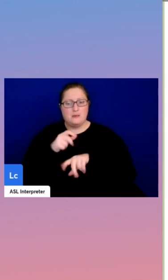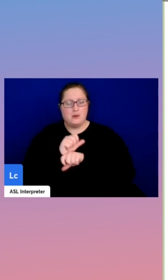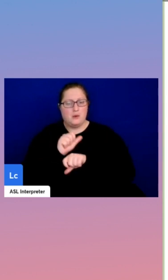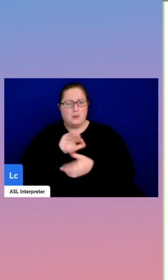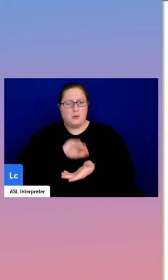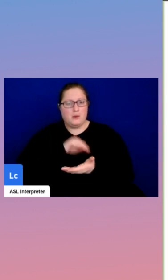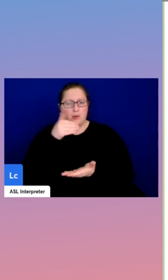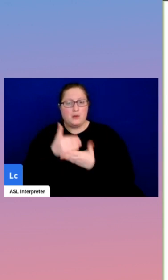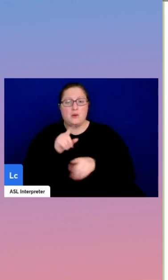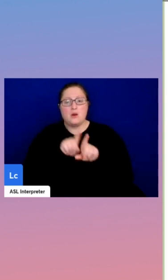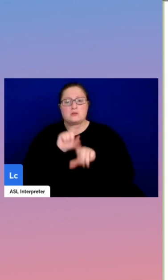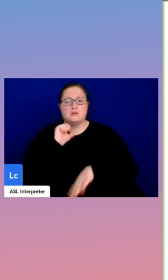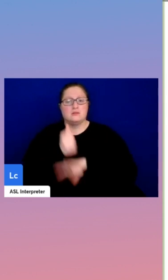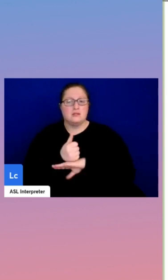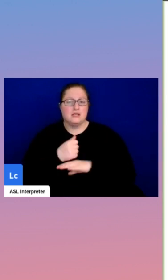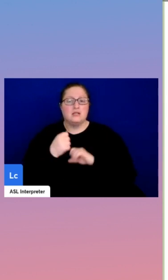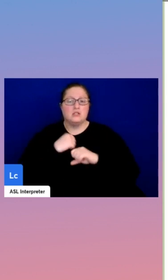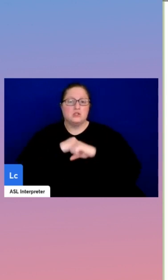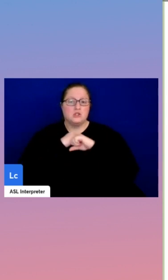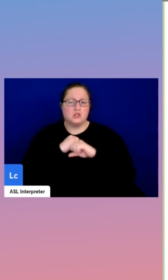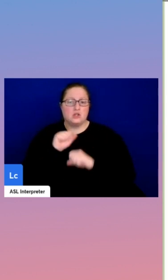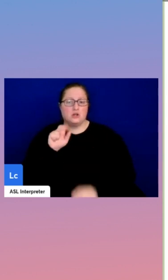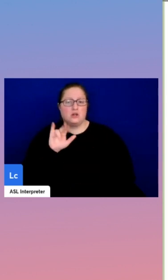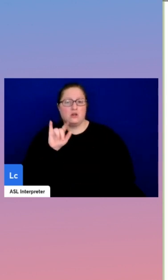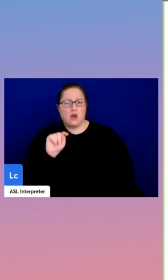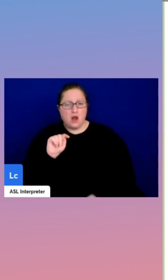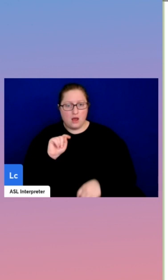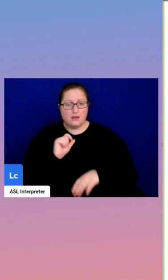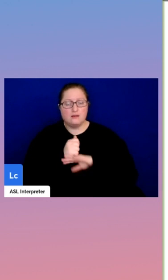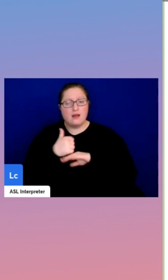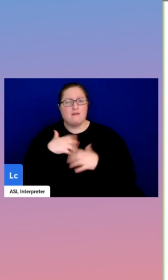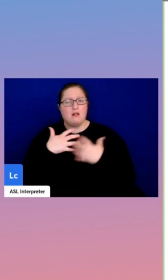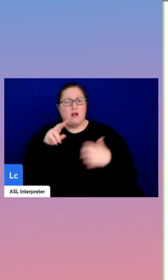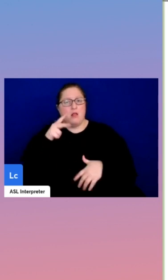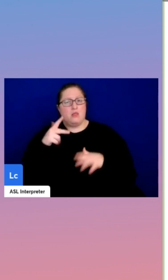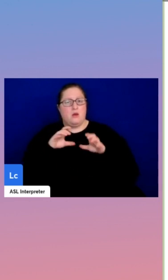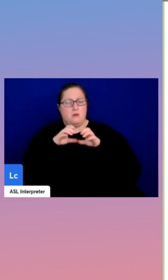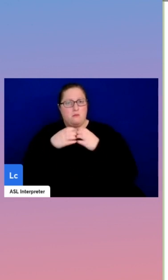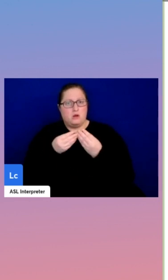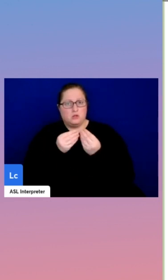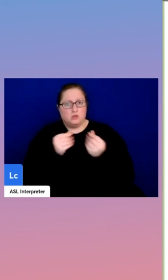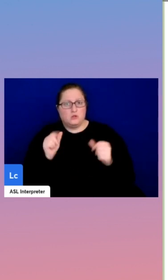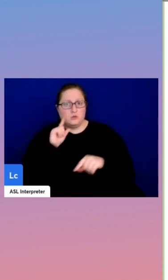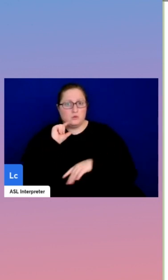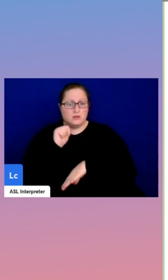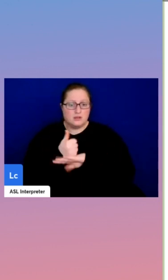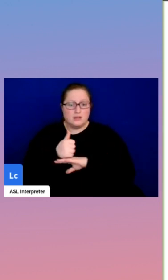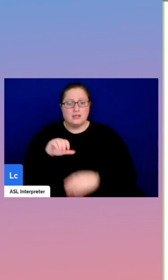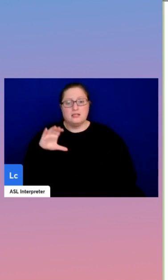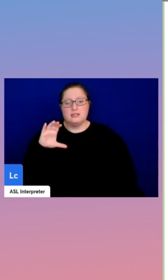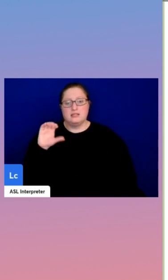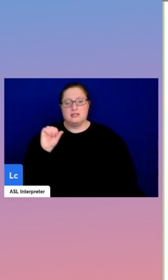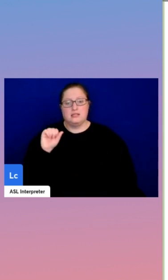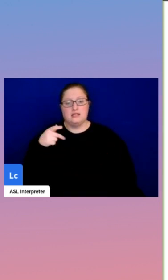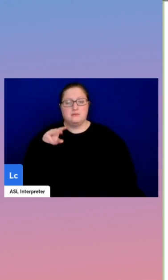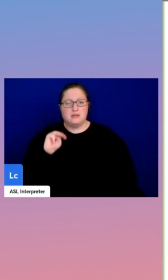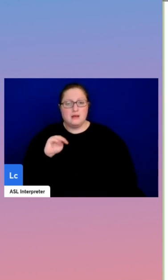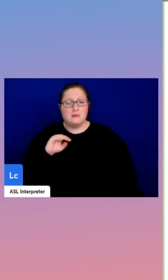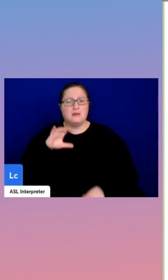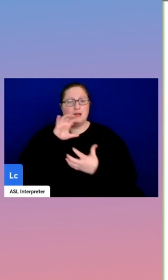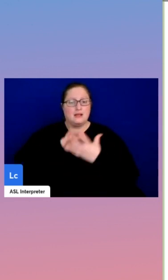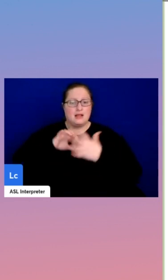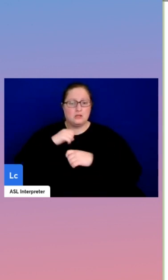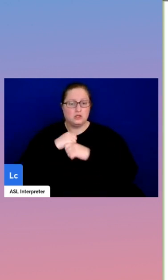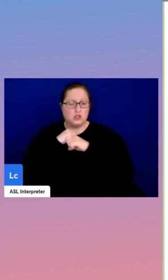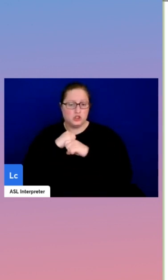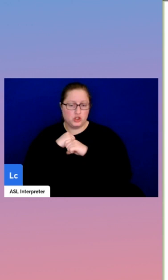implement security and audit mechanisms. There are lots of third-party solutions that implement what we call the CSPM, which is Cloud Security Posture Management. Some